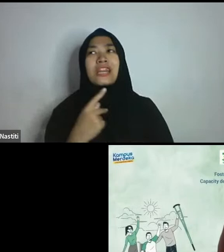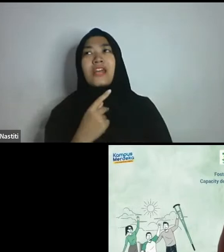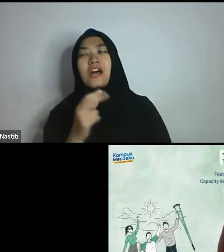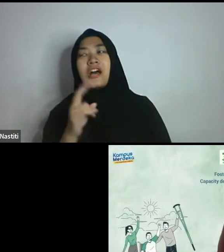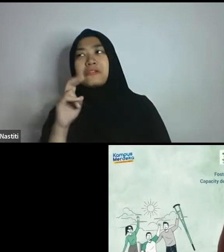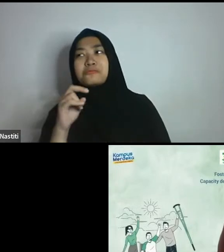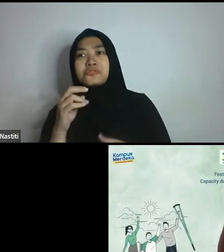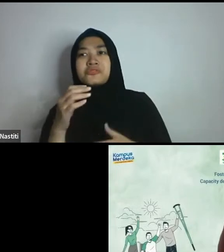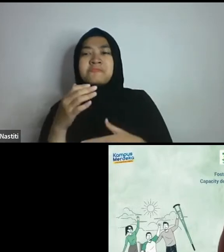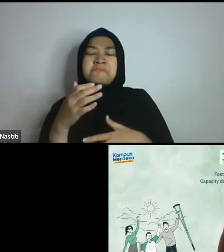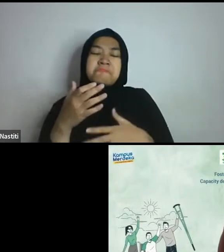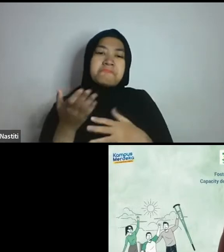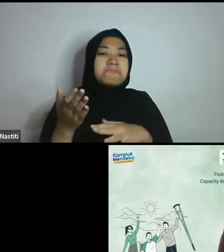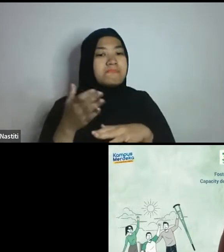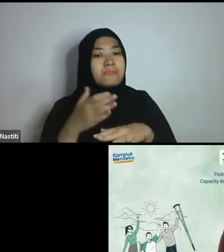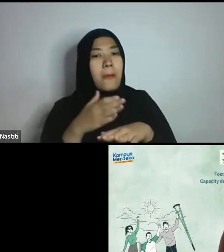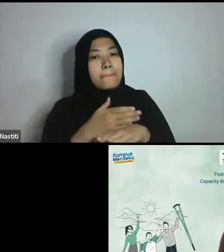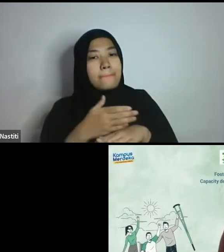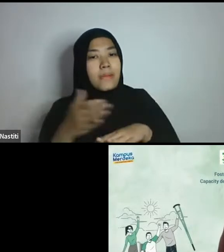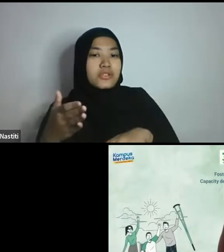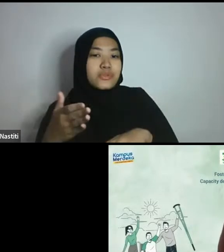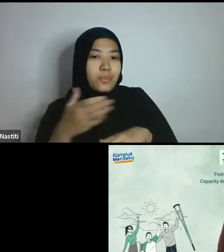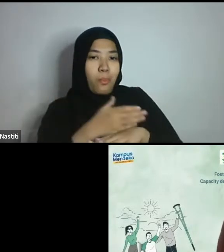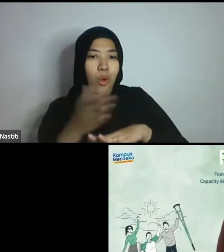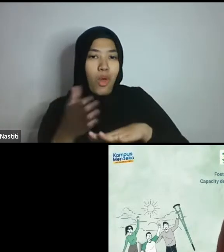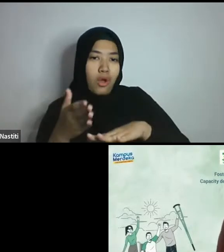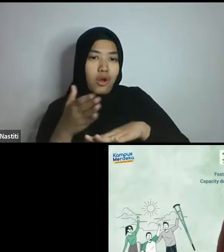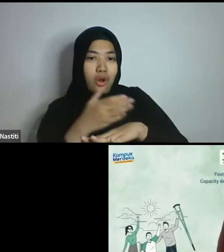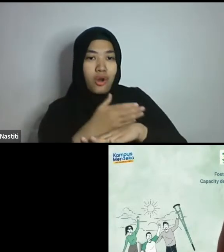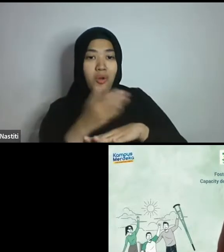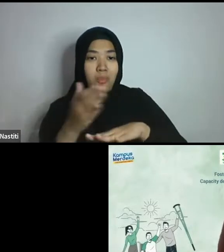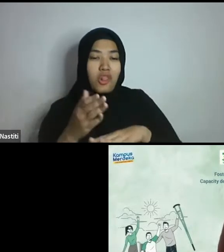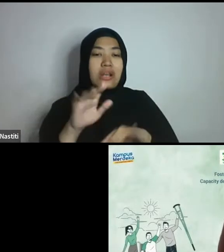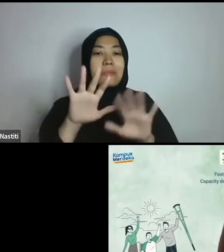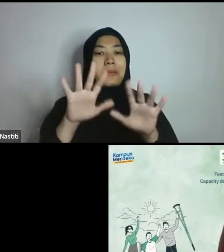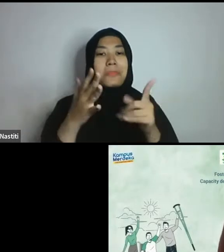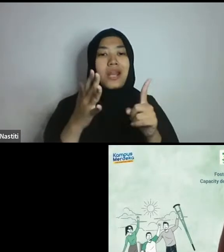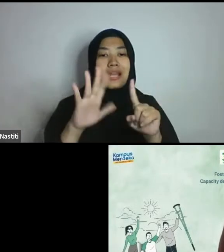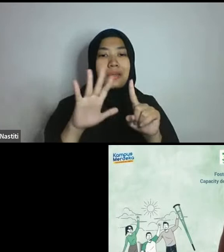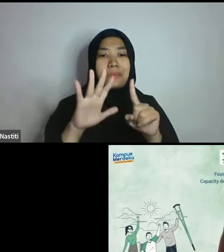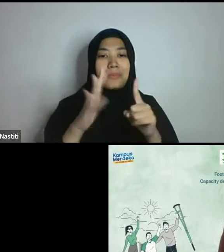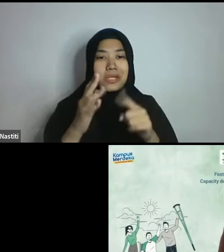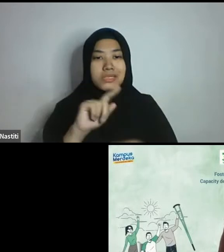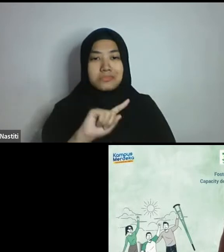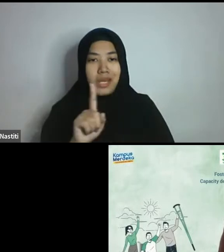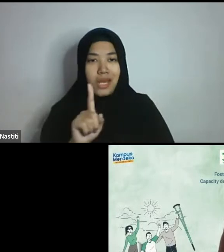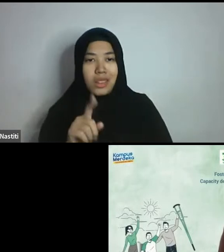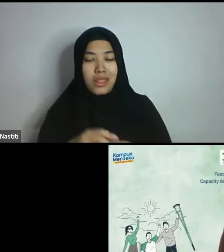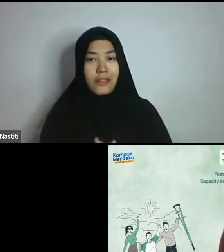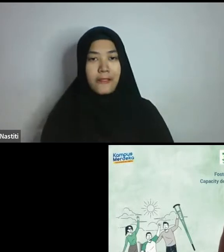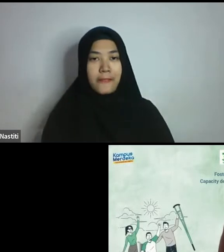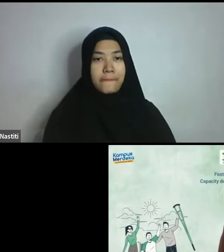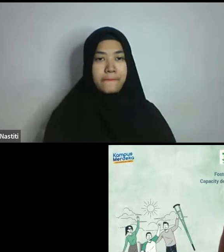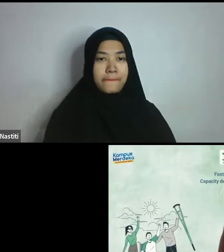Something like that. Terima kasih. So we will have time to answer some of the questions that raised by the